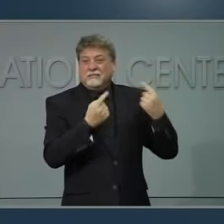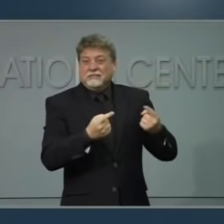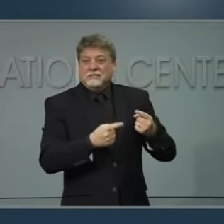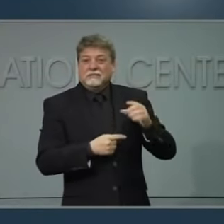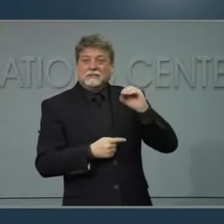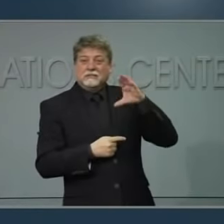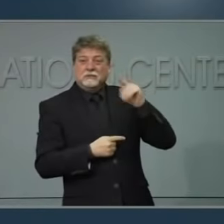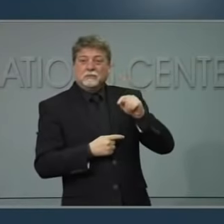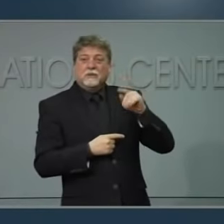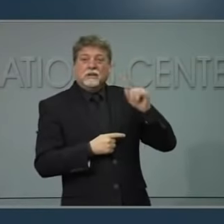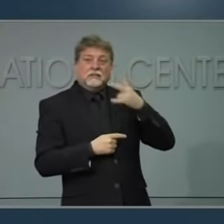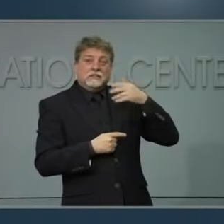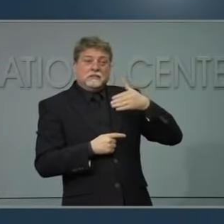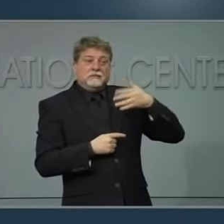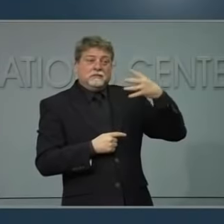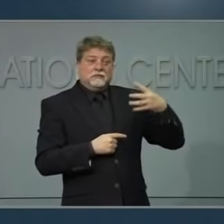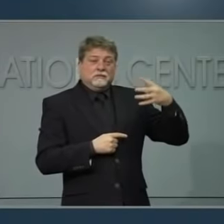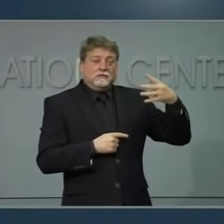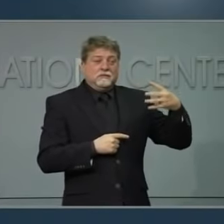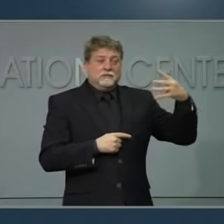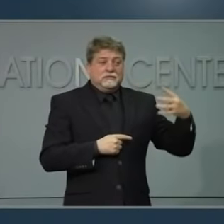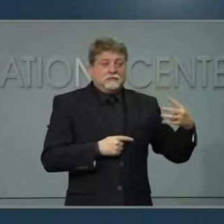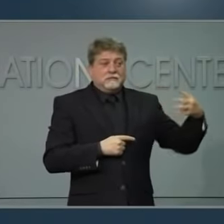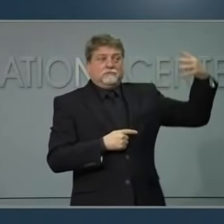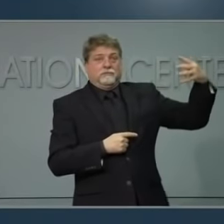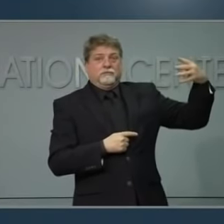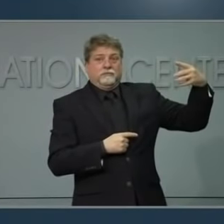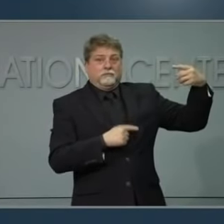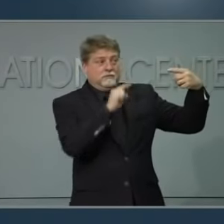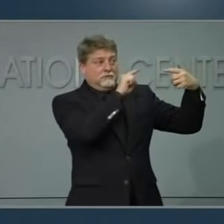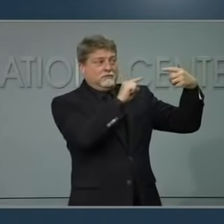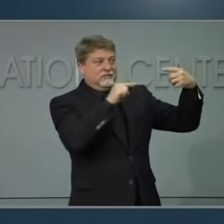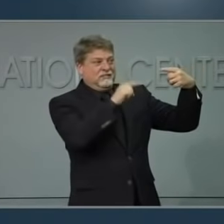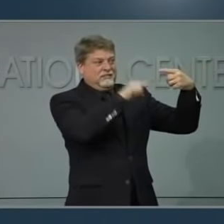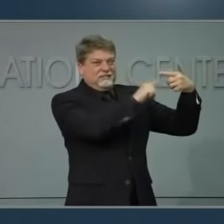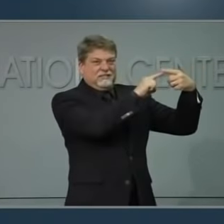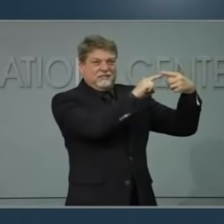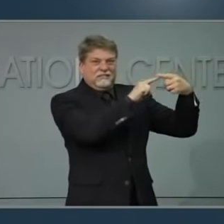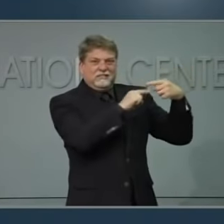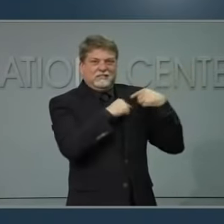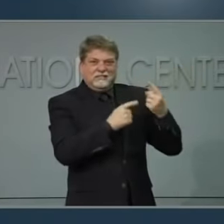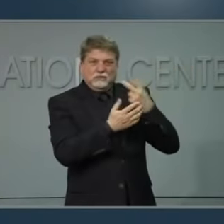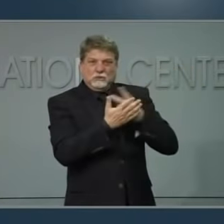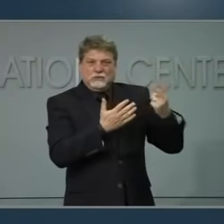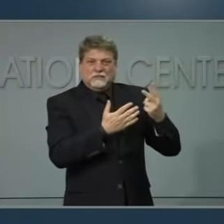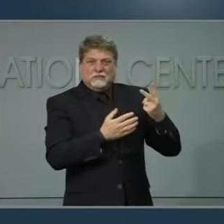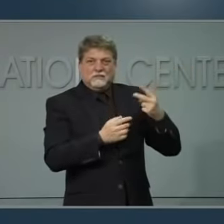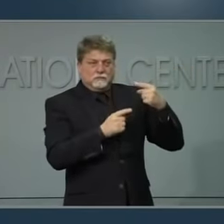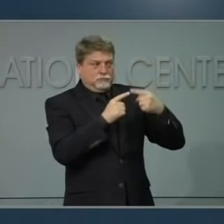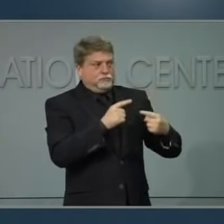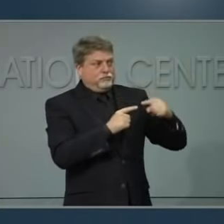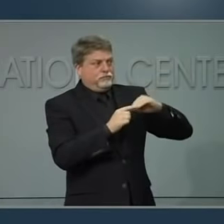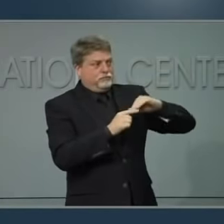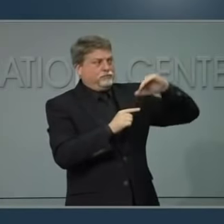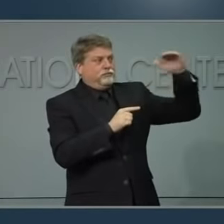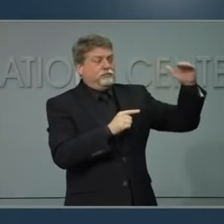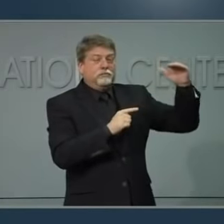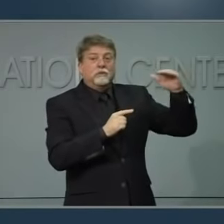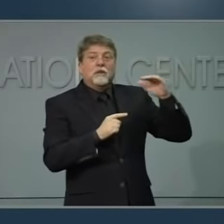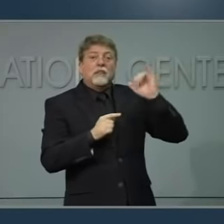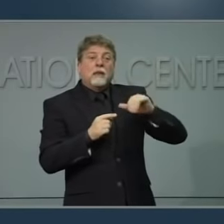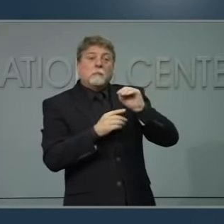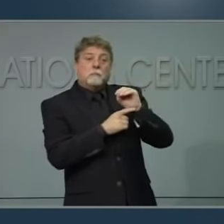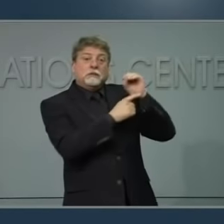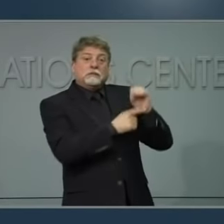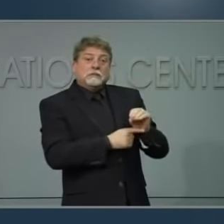percent of tests that are positive has significantly increased over the past 14 days. It's been above 10% the